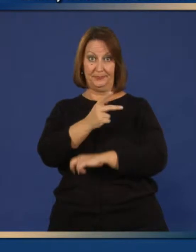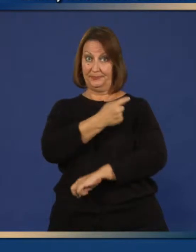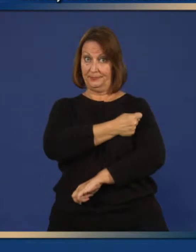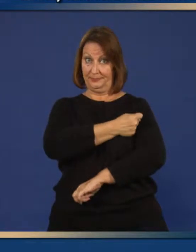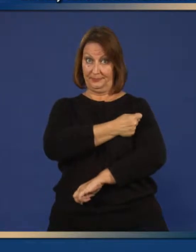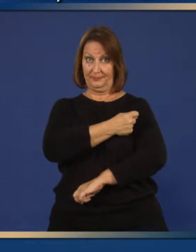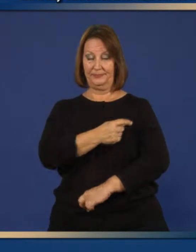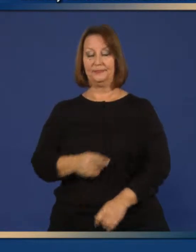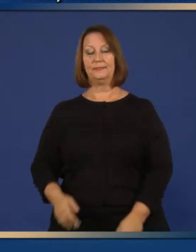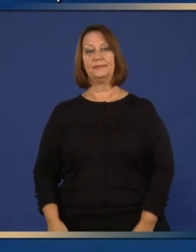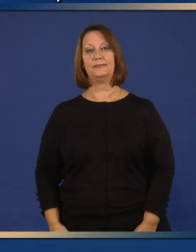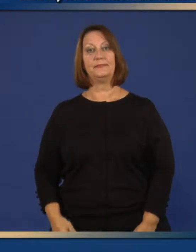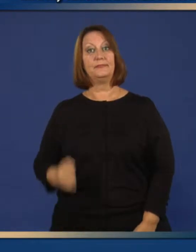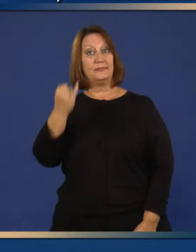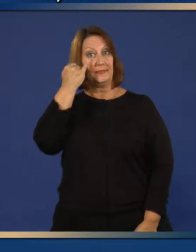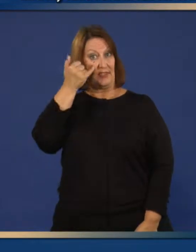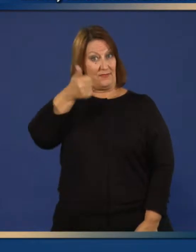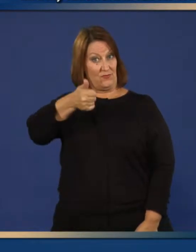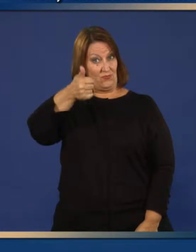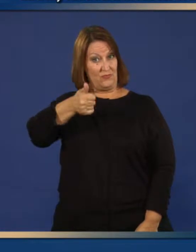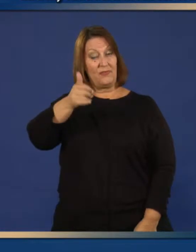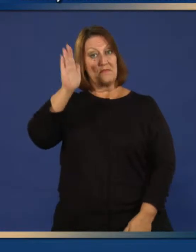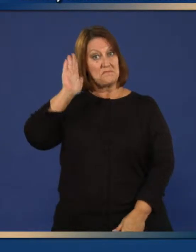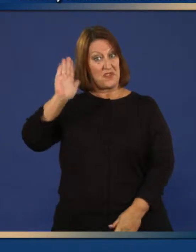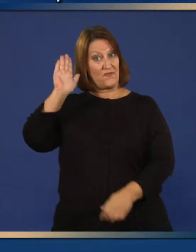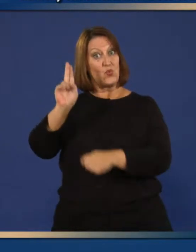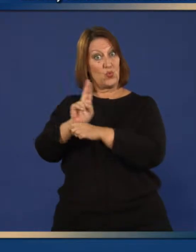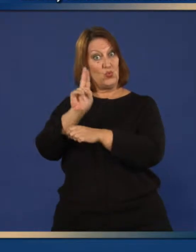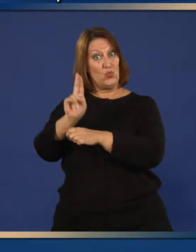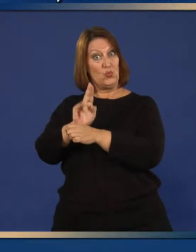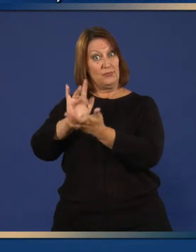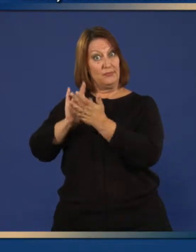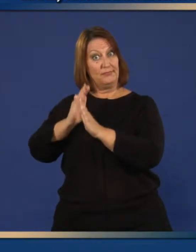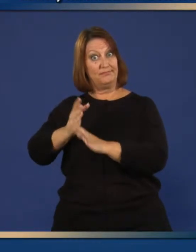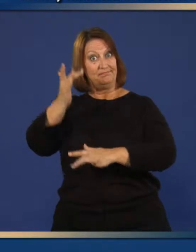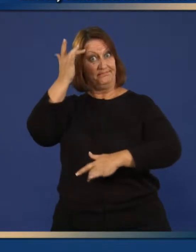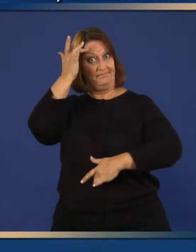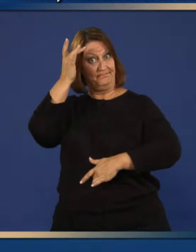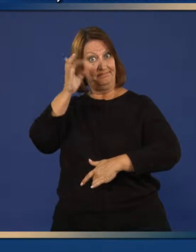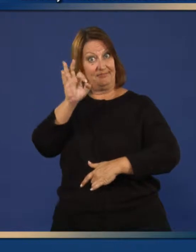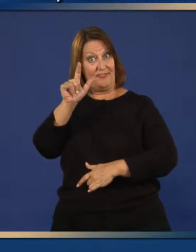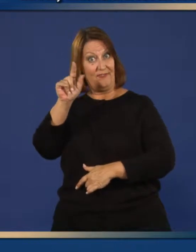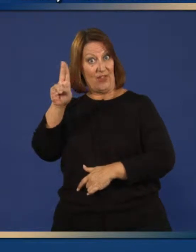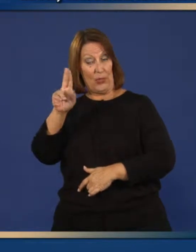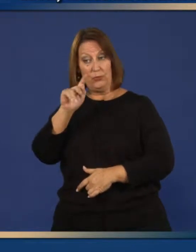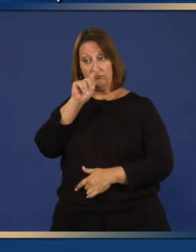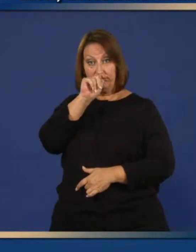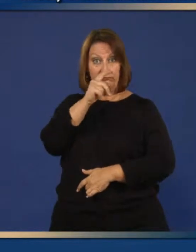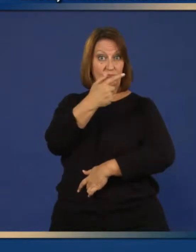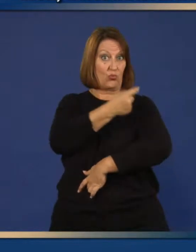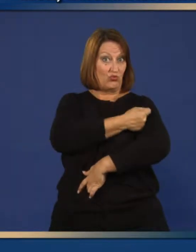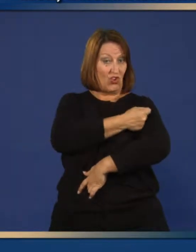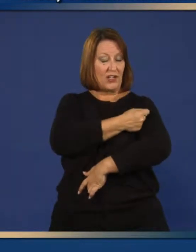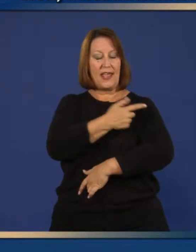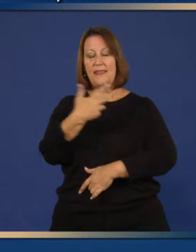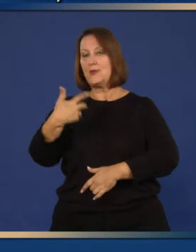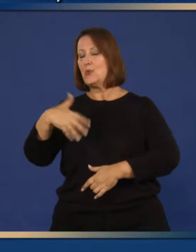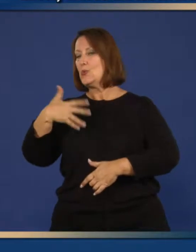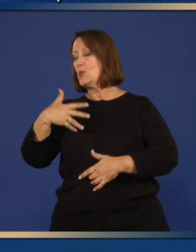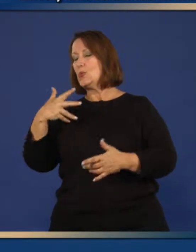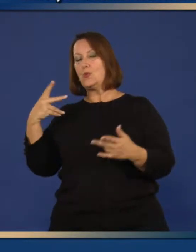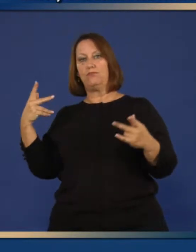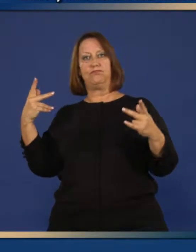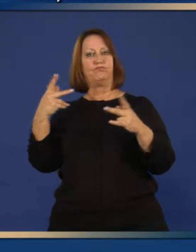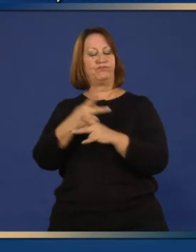If you ever had a severe reaction after a dose of influenza vaccine, tell your healthcare